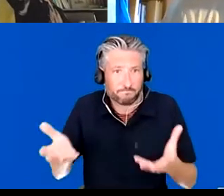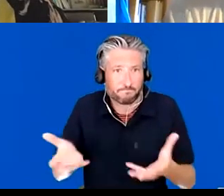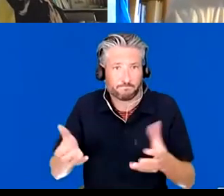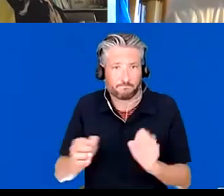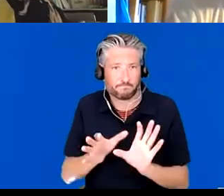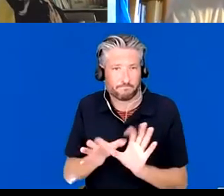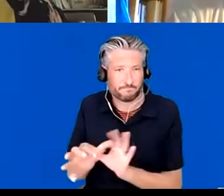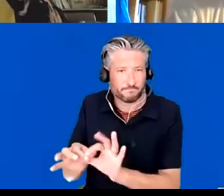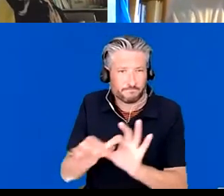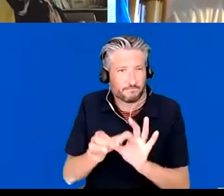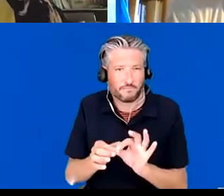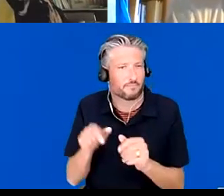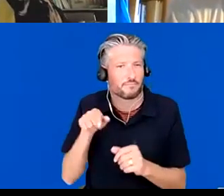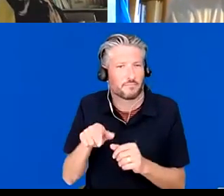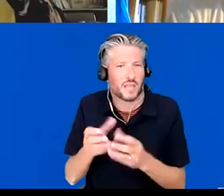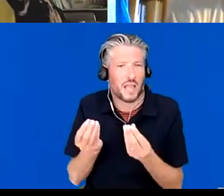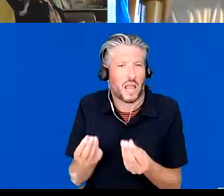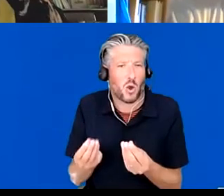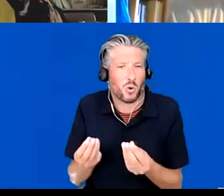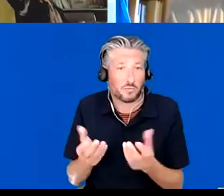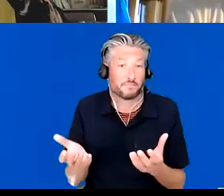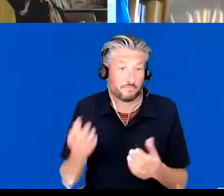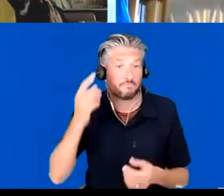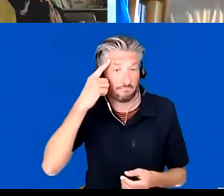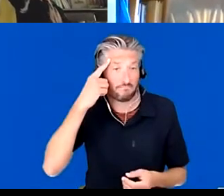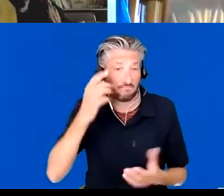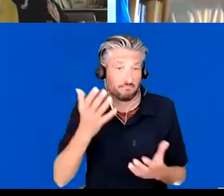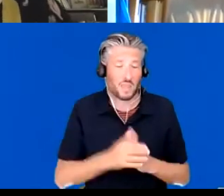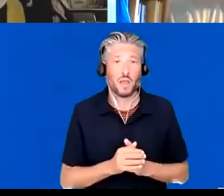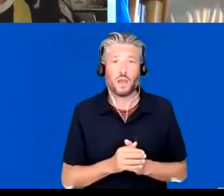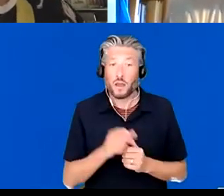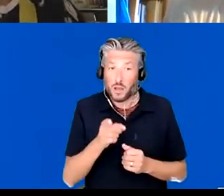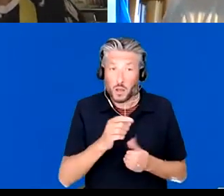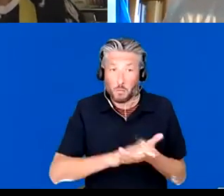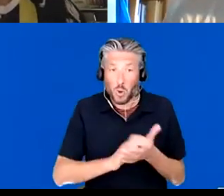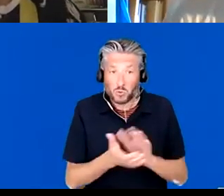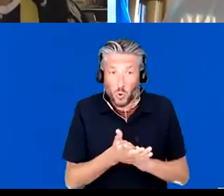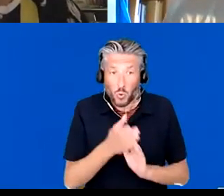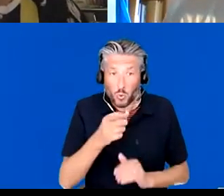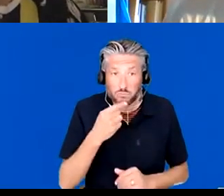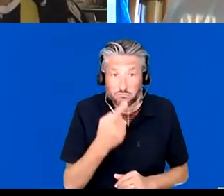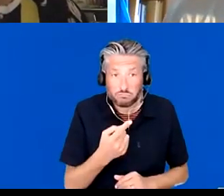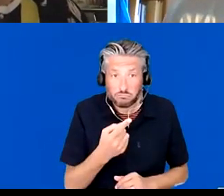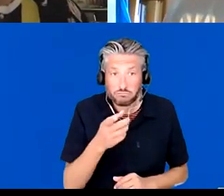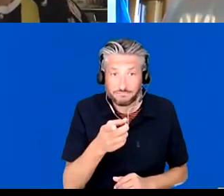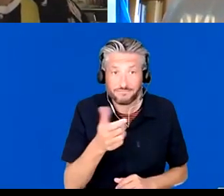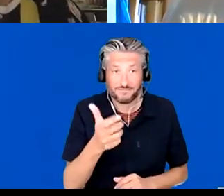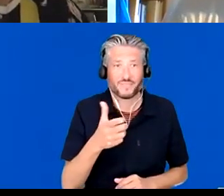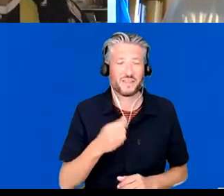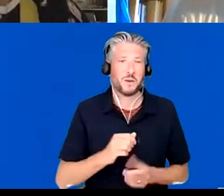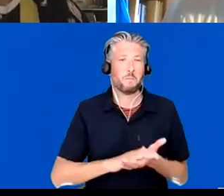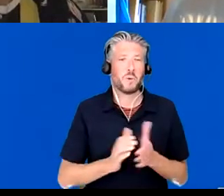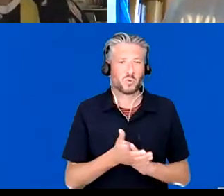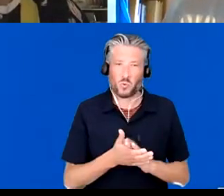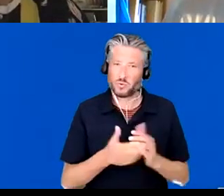Did you have any comment to this, Bodo? Or Yeah, so I mean, I totally agree with what Charlotte and Beatrix and Susan have said